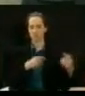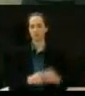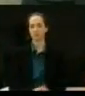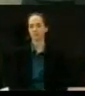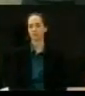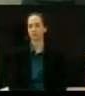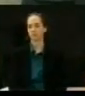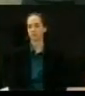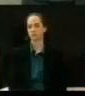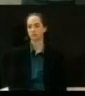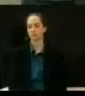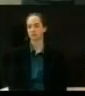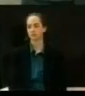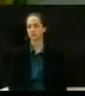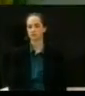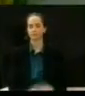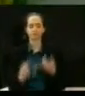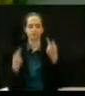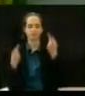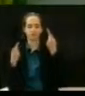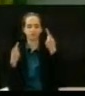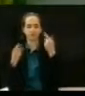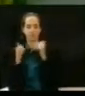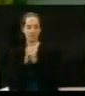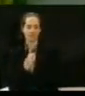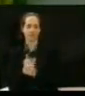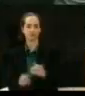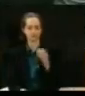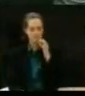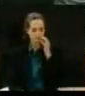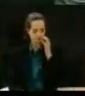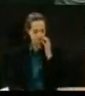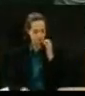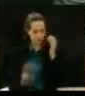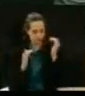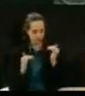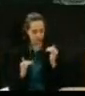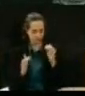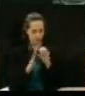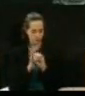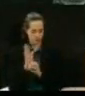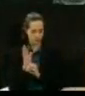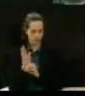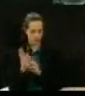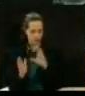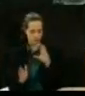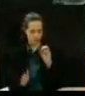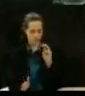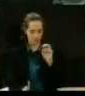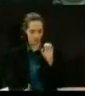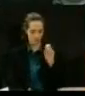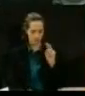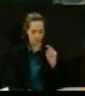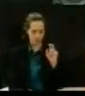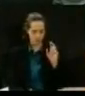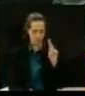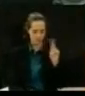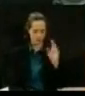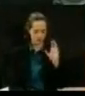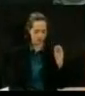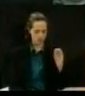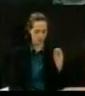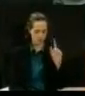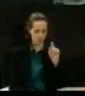Unanimous. Next item. This is an ordinance of the Commission of Knox County, Tennessee, approving regulations for flood damage prevention. This is on first